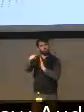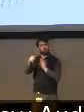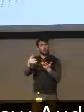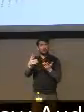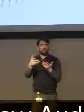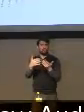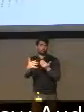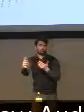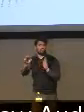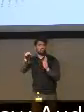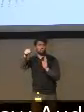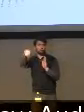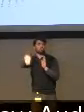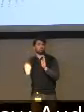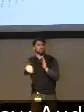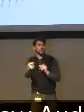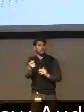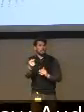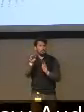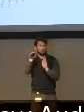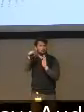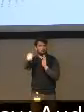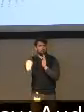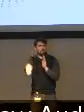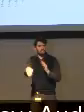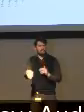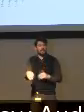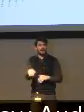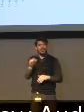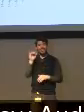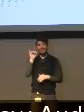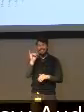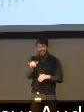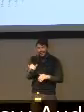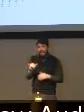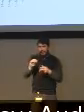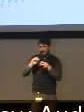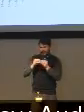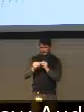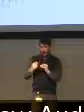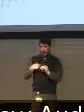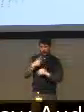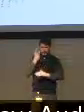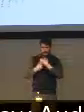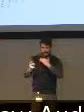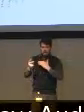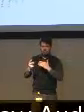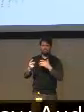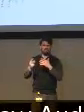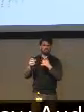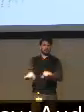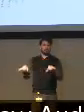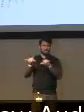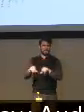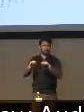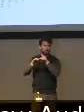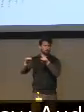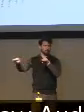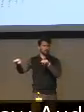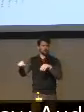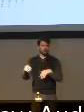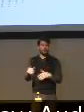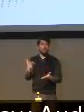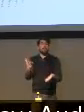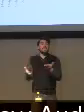over time. We expect this census to be relatively flat and may start to see a downward trend